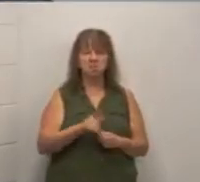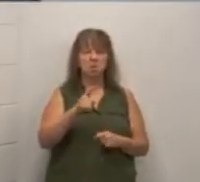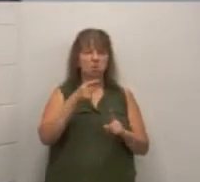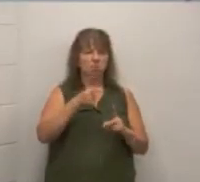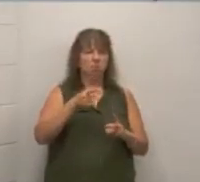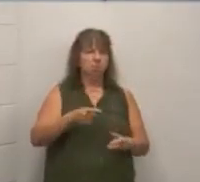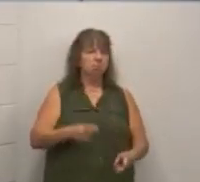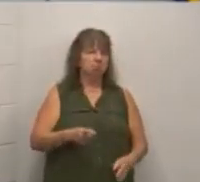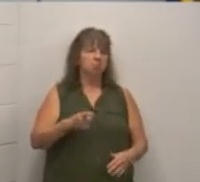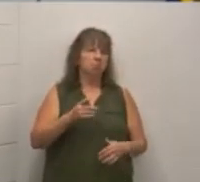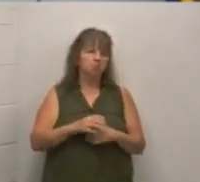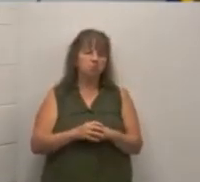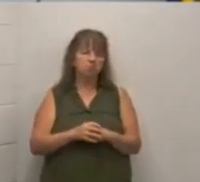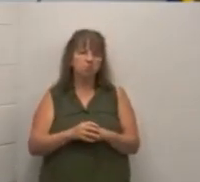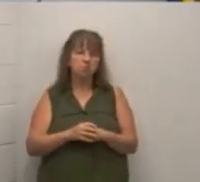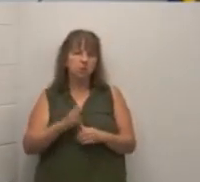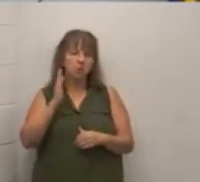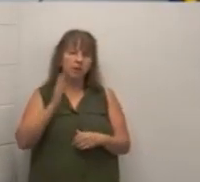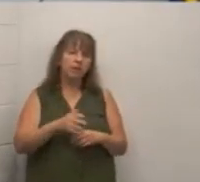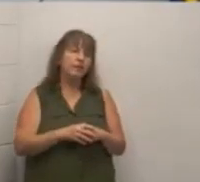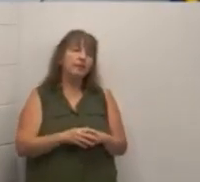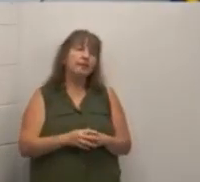points.